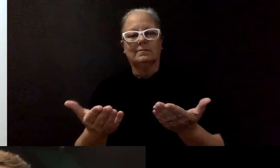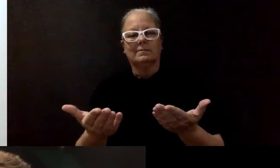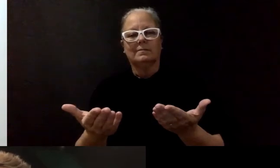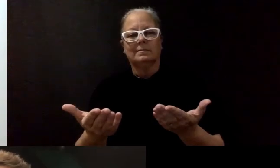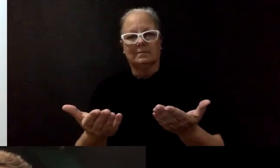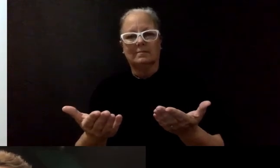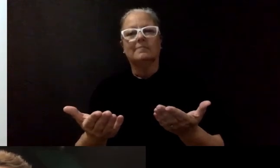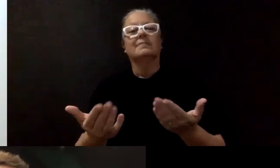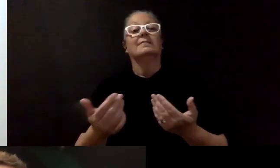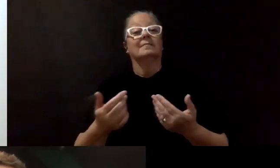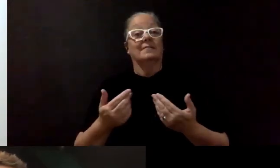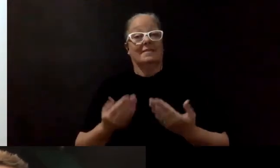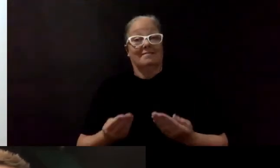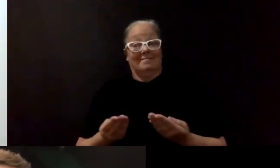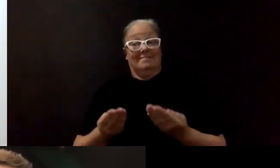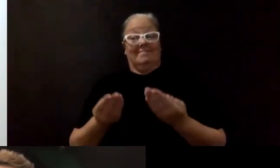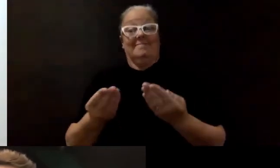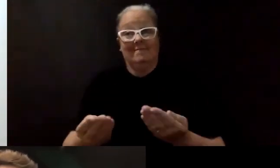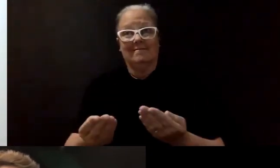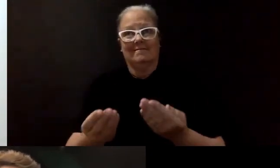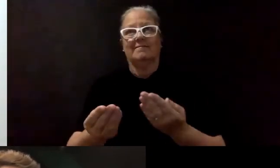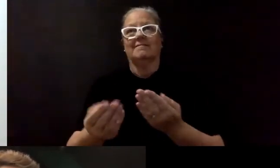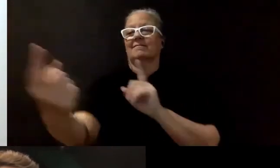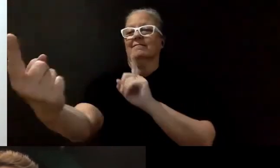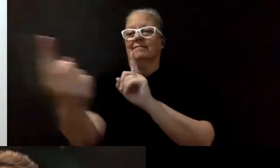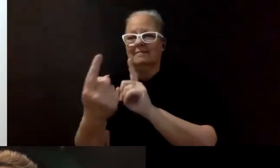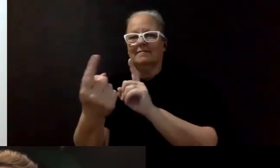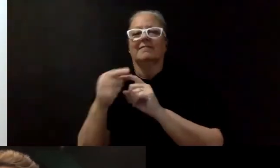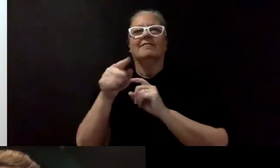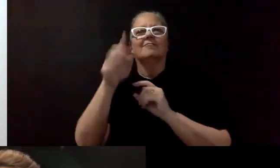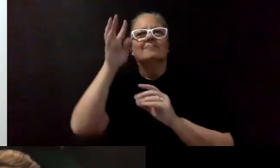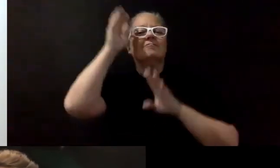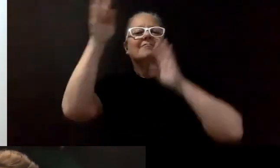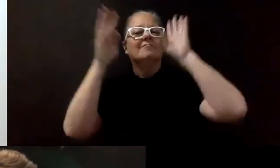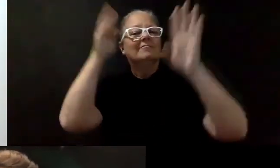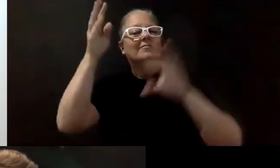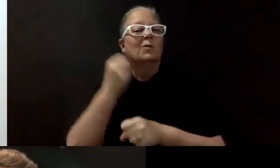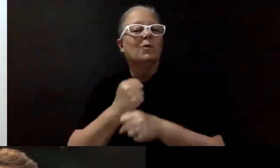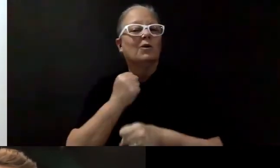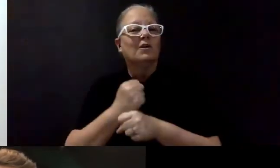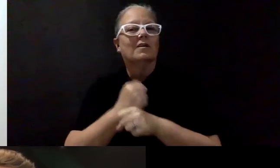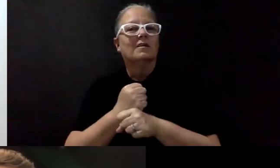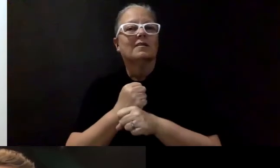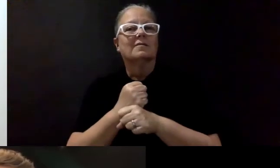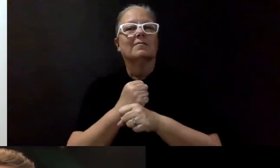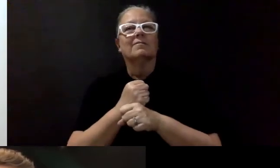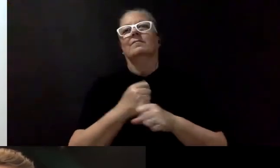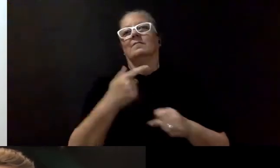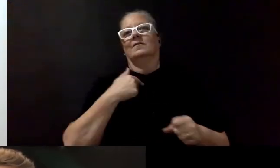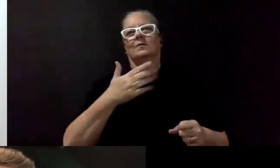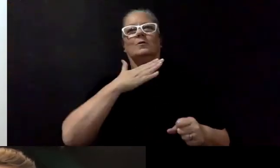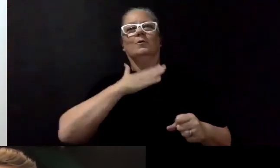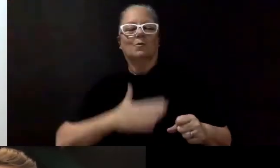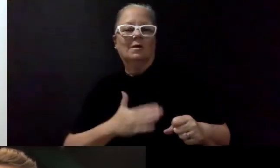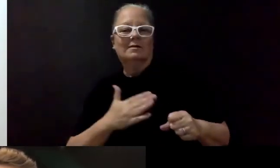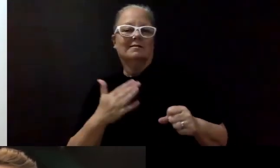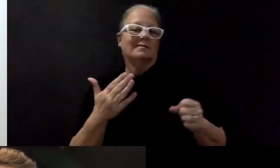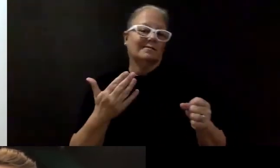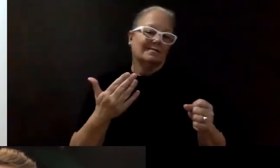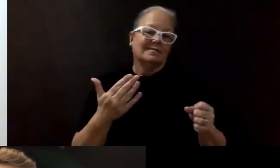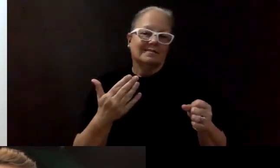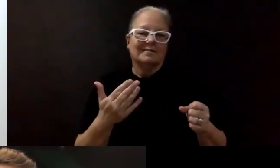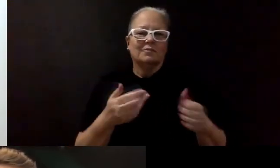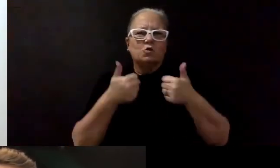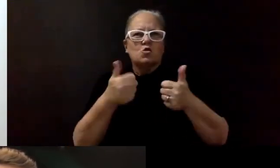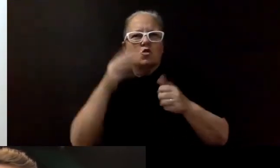step at the moment, that first step into a creative career. But yeah, I mean, again, we're developing this full suite of initiatives that